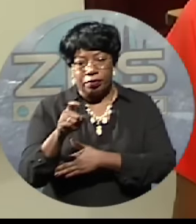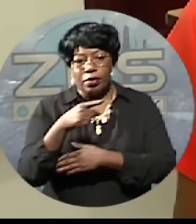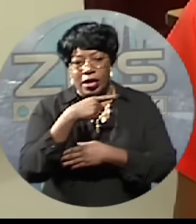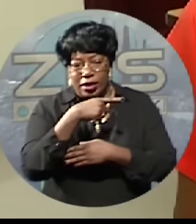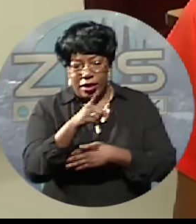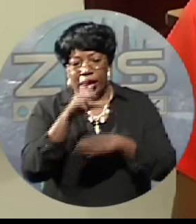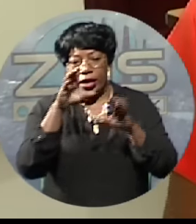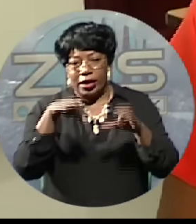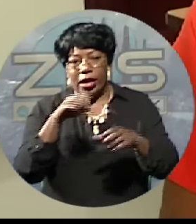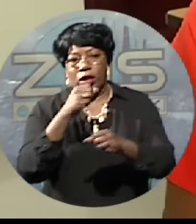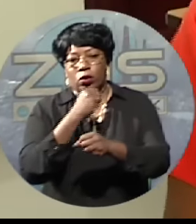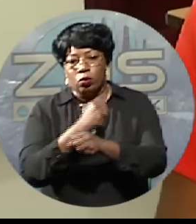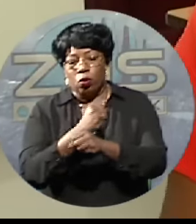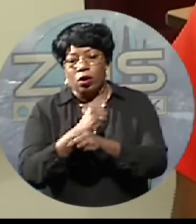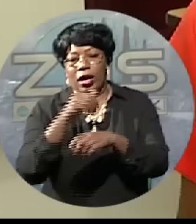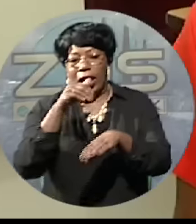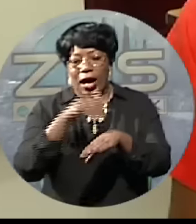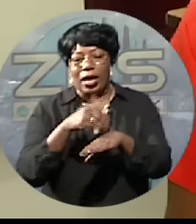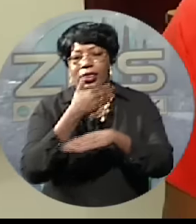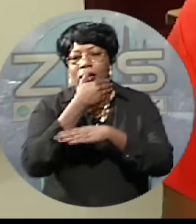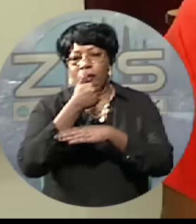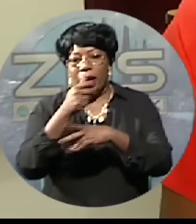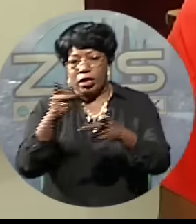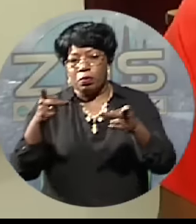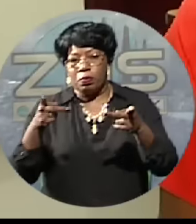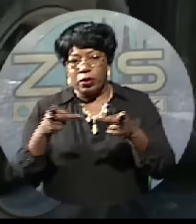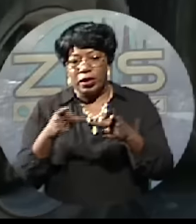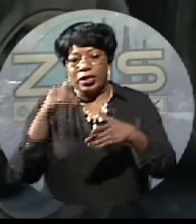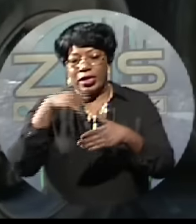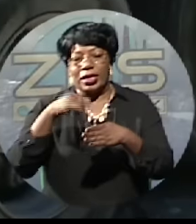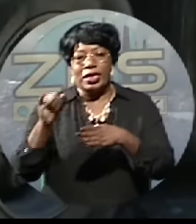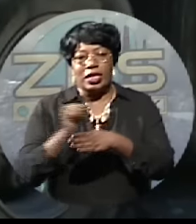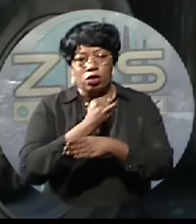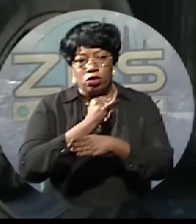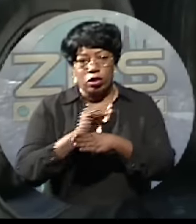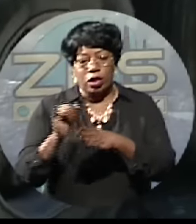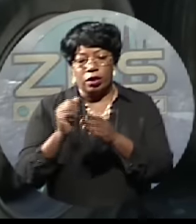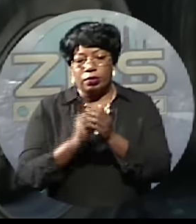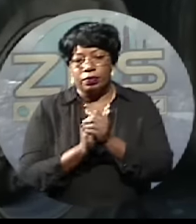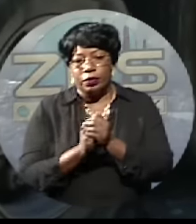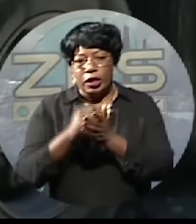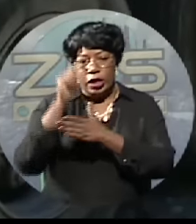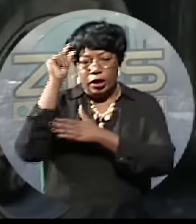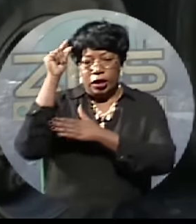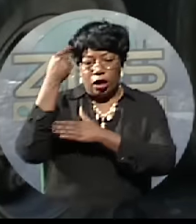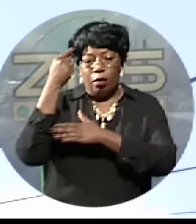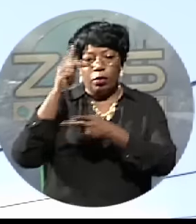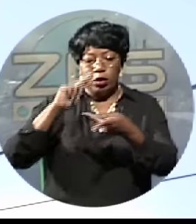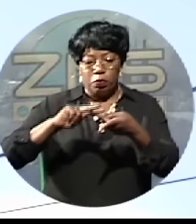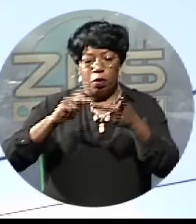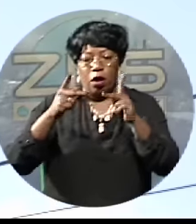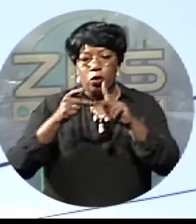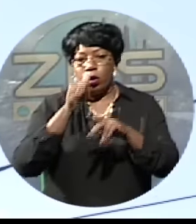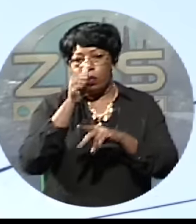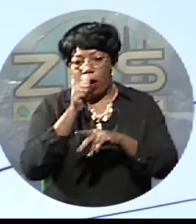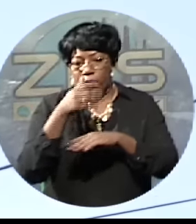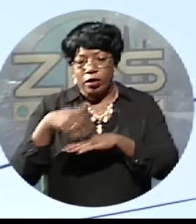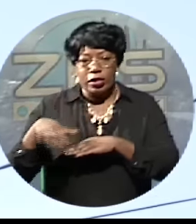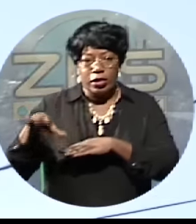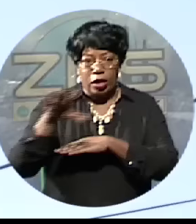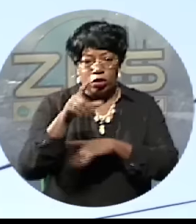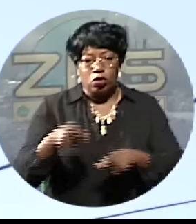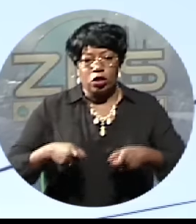employed at the best places in the industry. Meantime, the government is also partnering with the private sector to provide